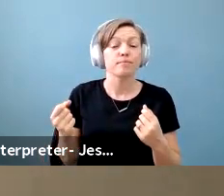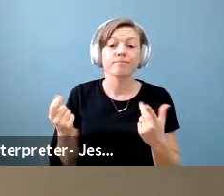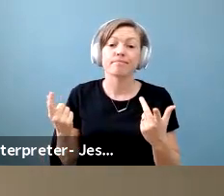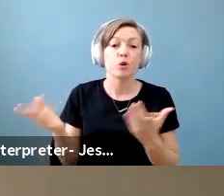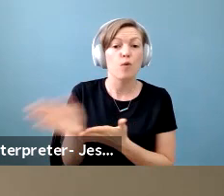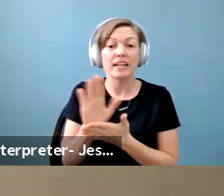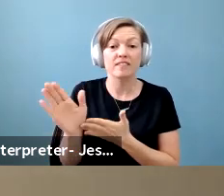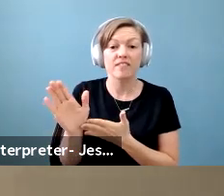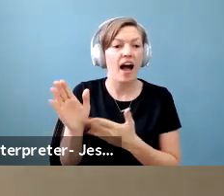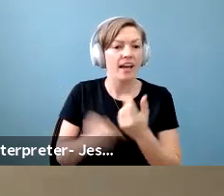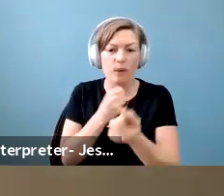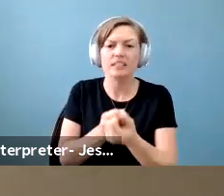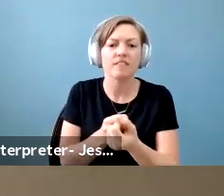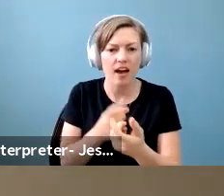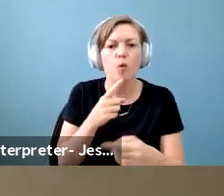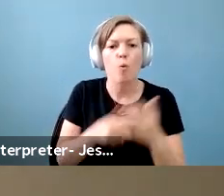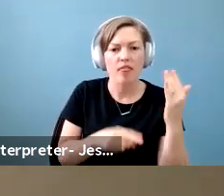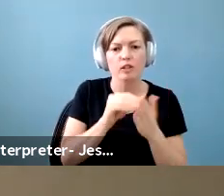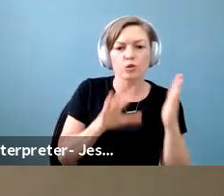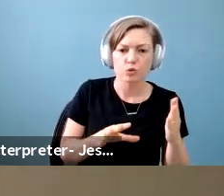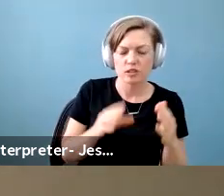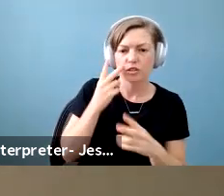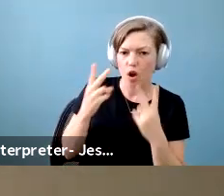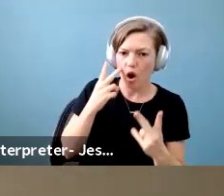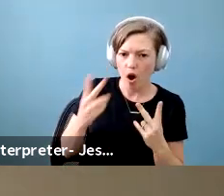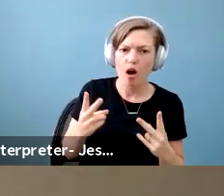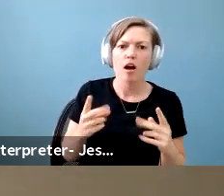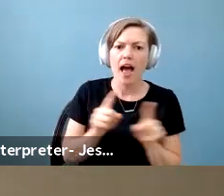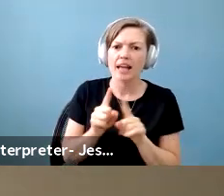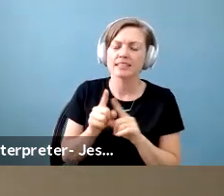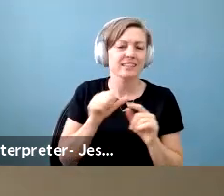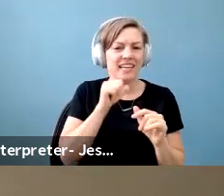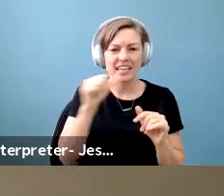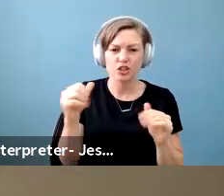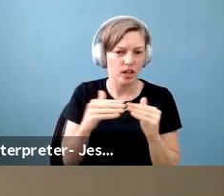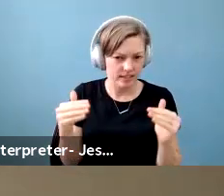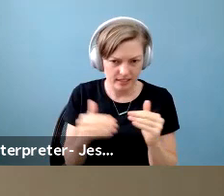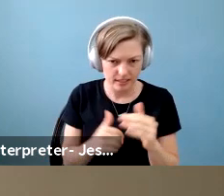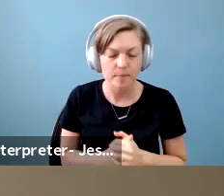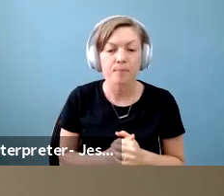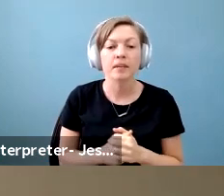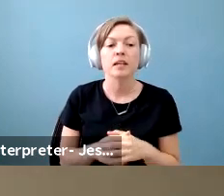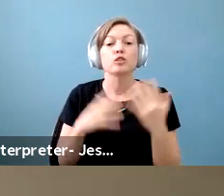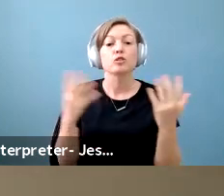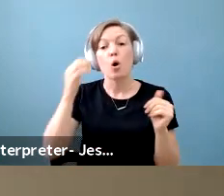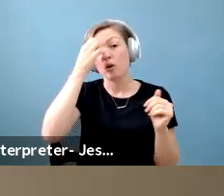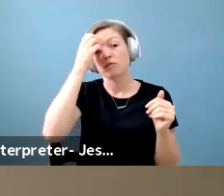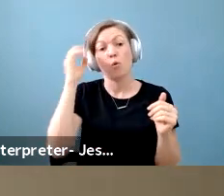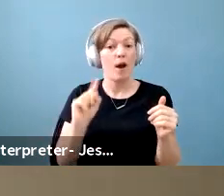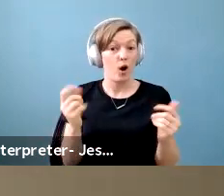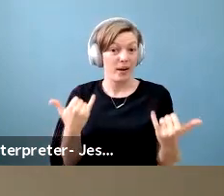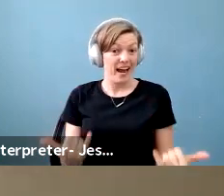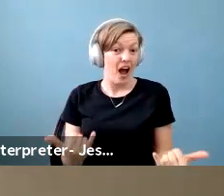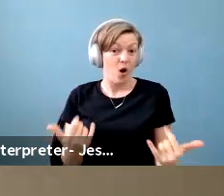the students saw as a certain injustice. And so where are we now